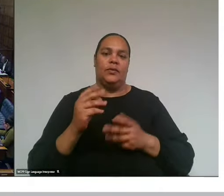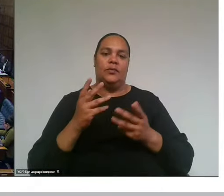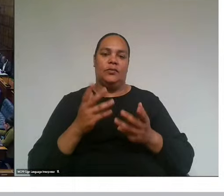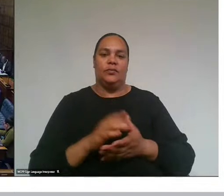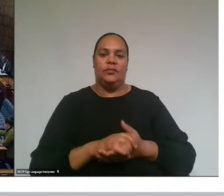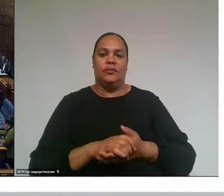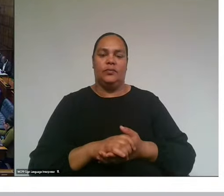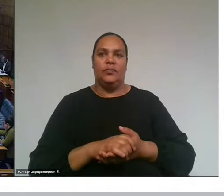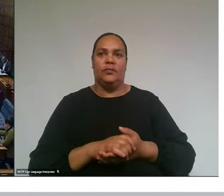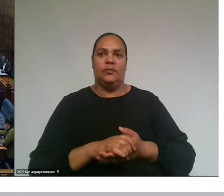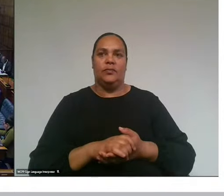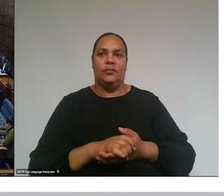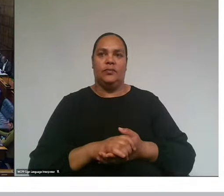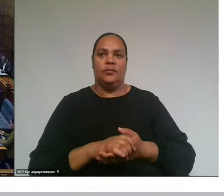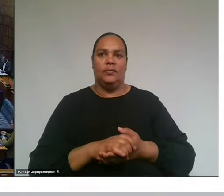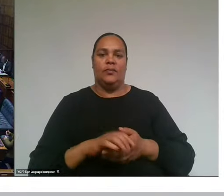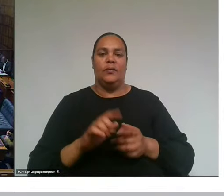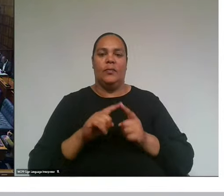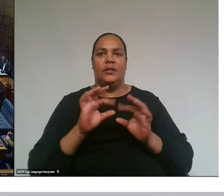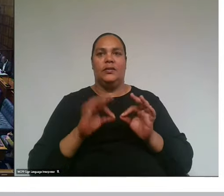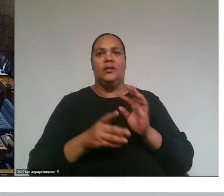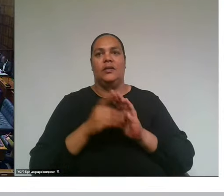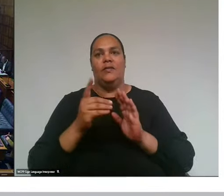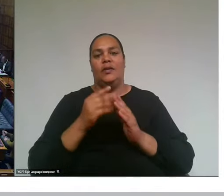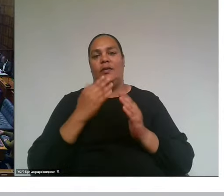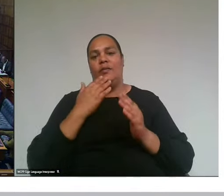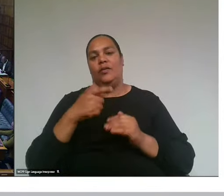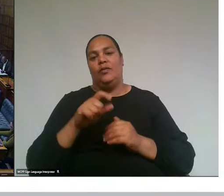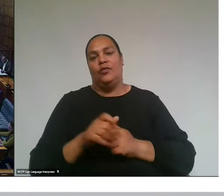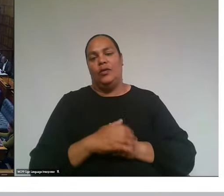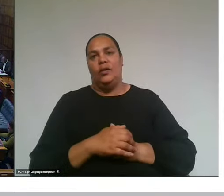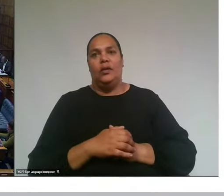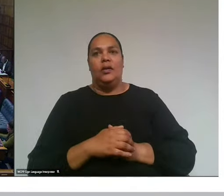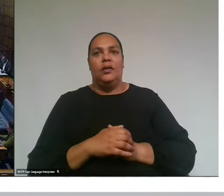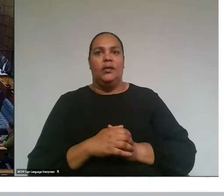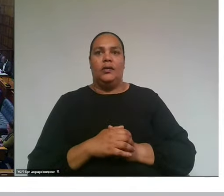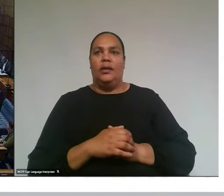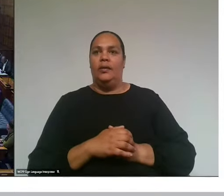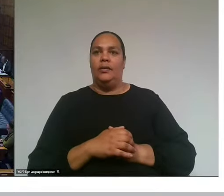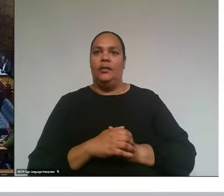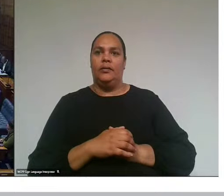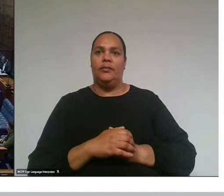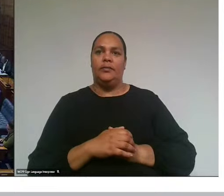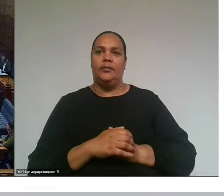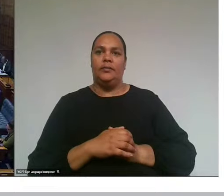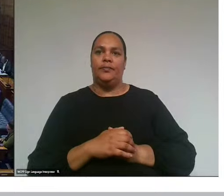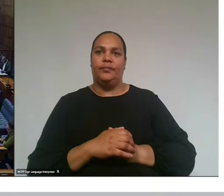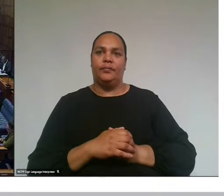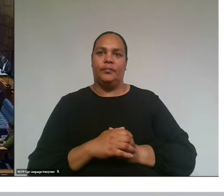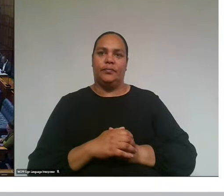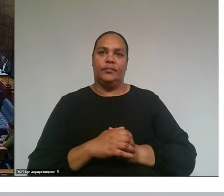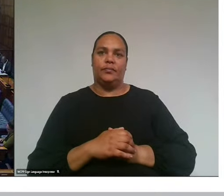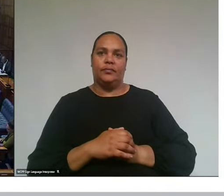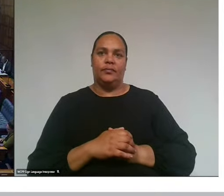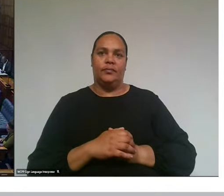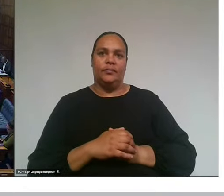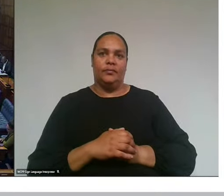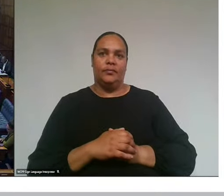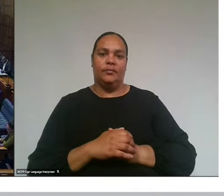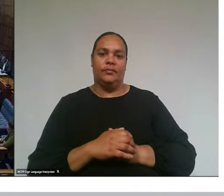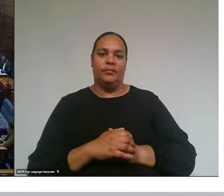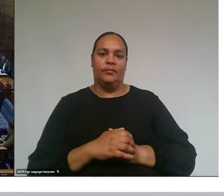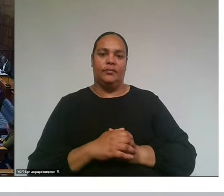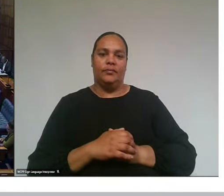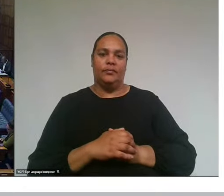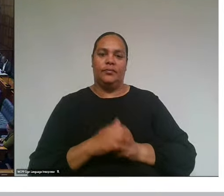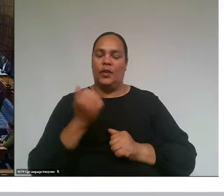so about SM development thank you chair um thank you very much me and just a flag you were breaking